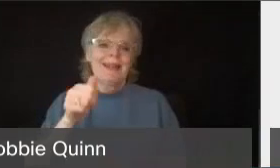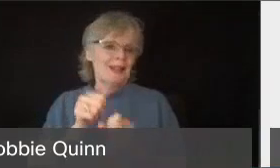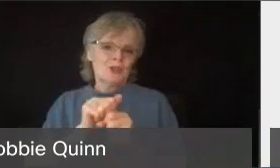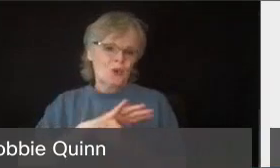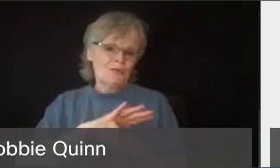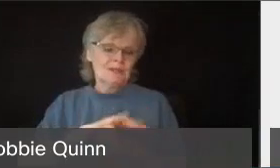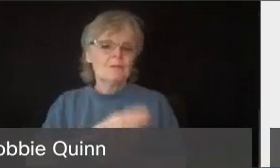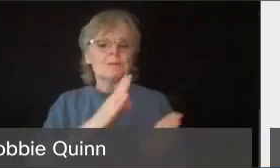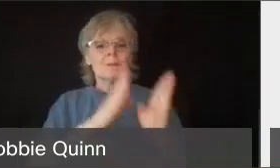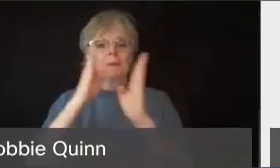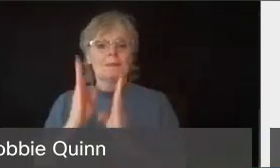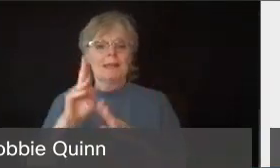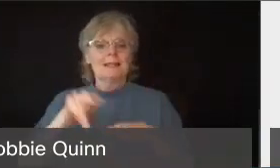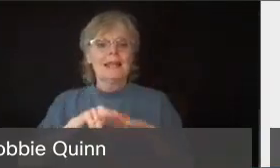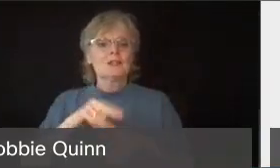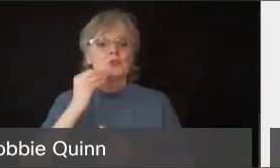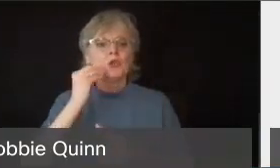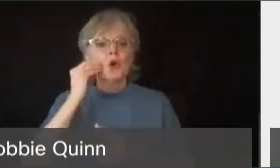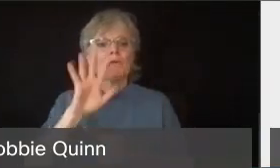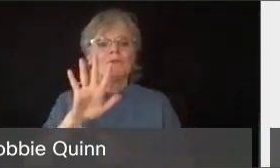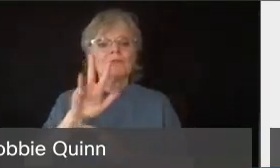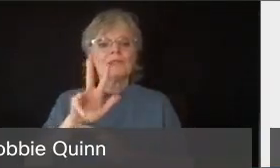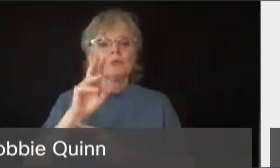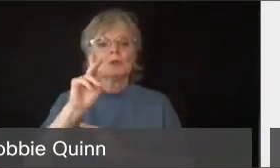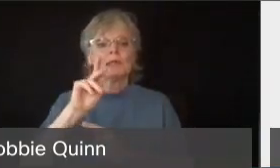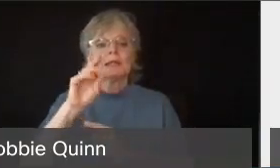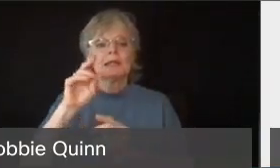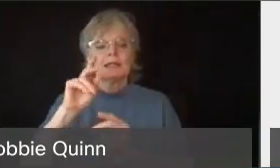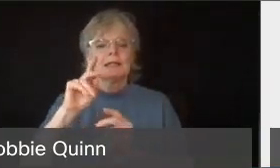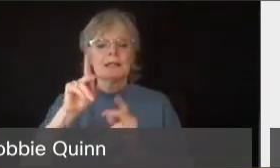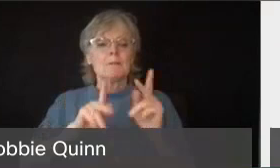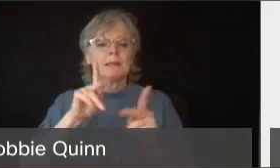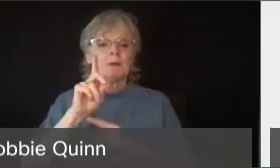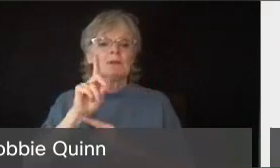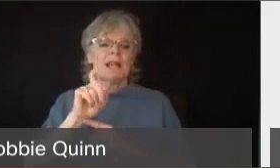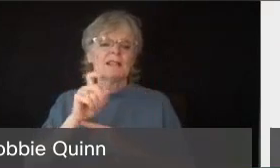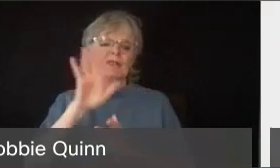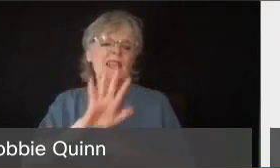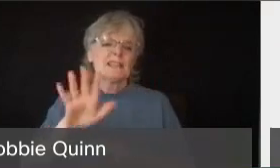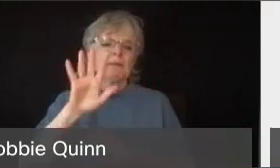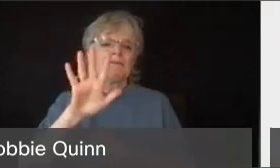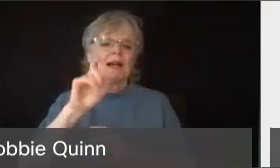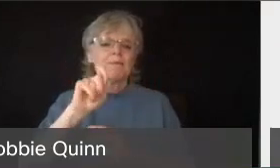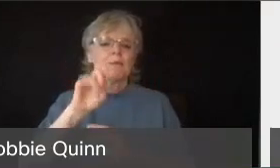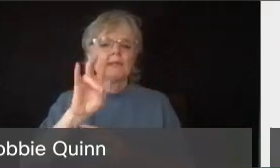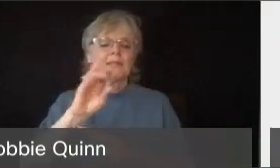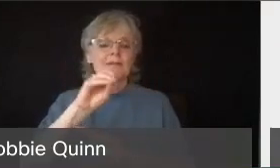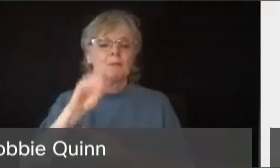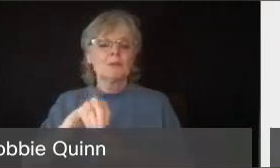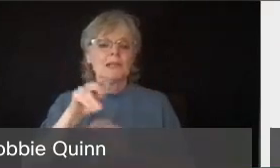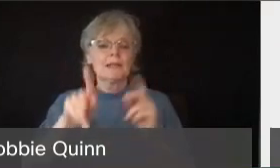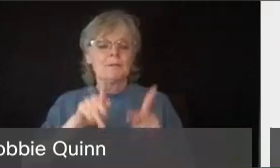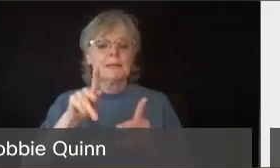natural homes, there are 53 people diagnosed, which represents about 5.7% of people in natural